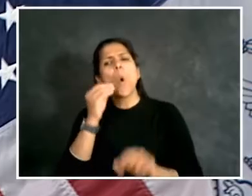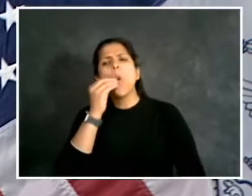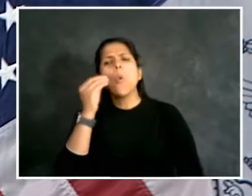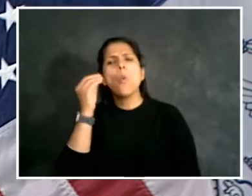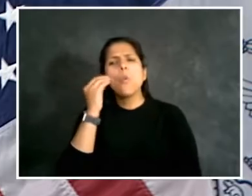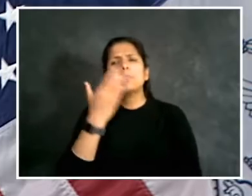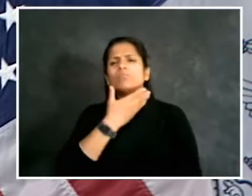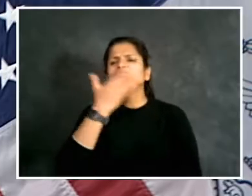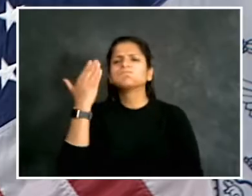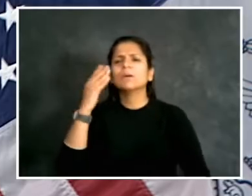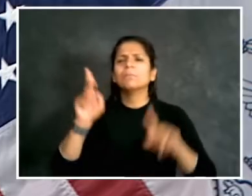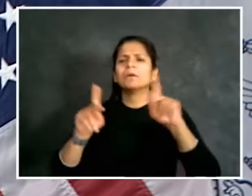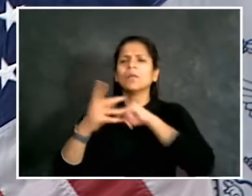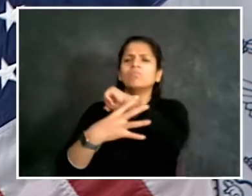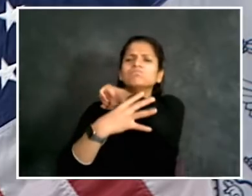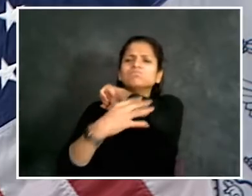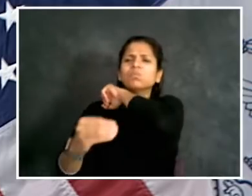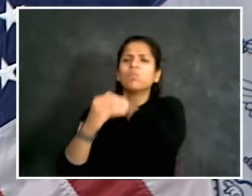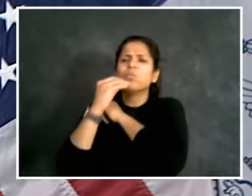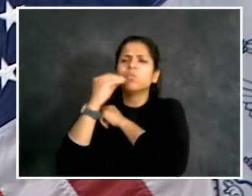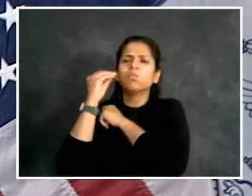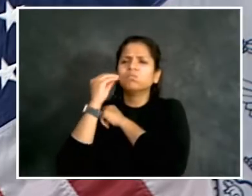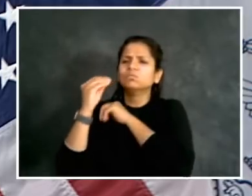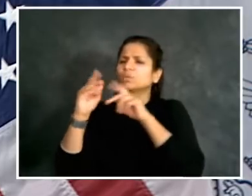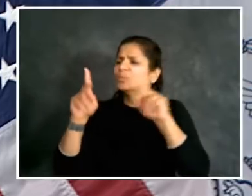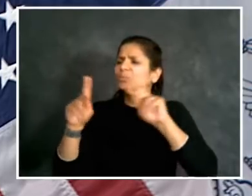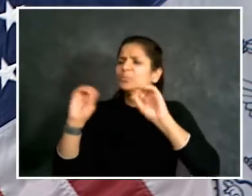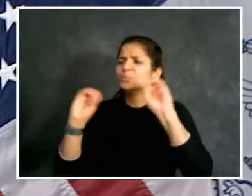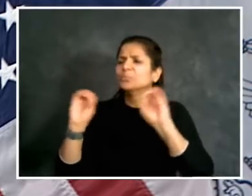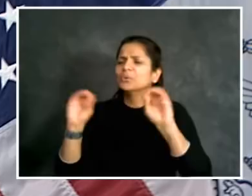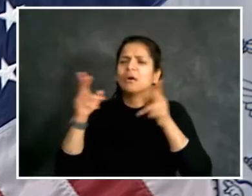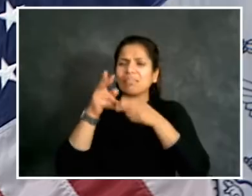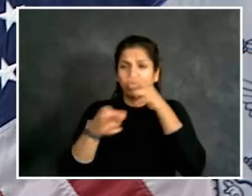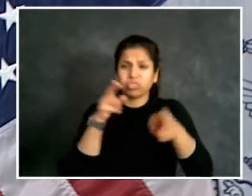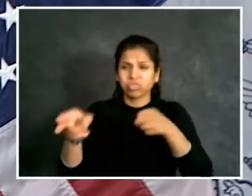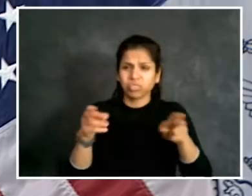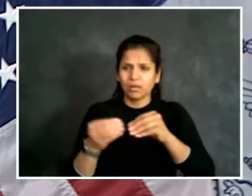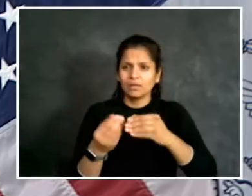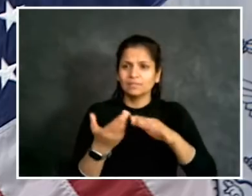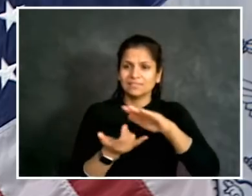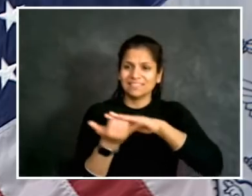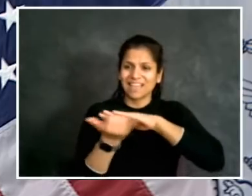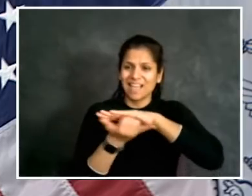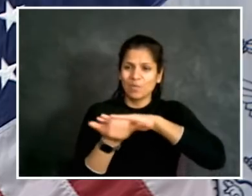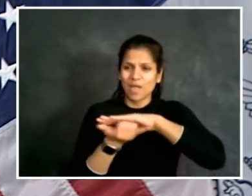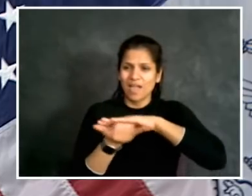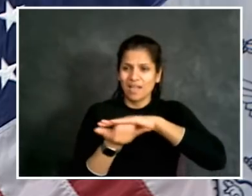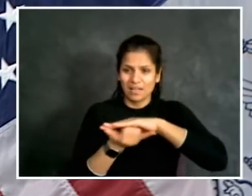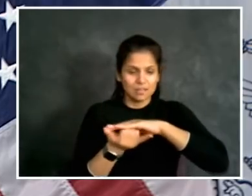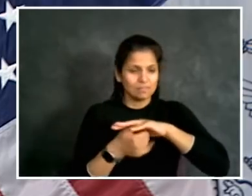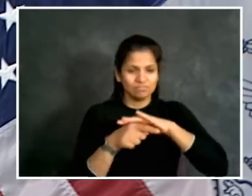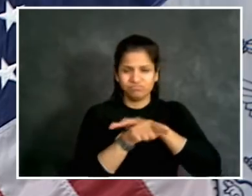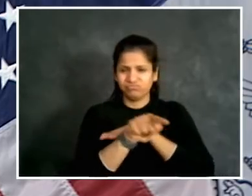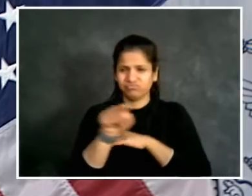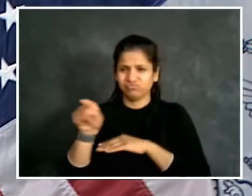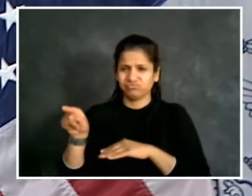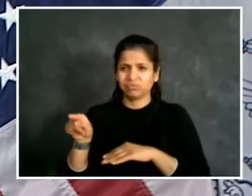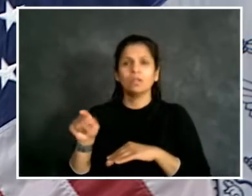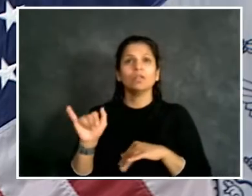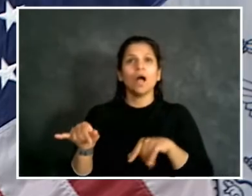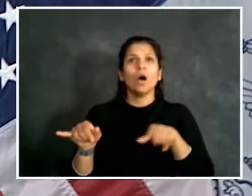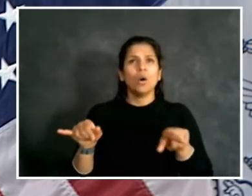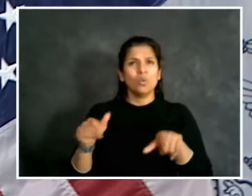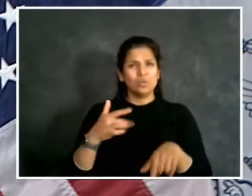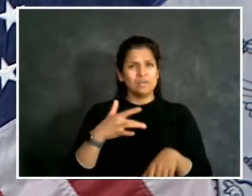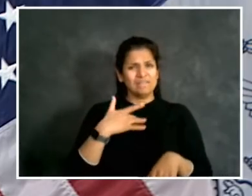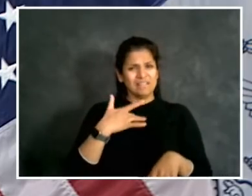hours is really the way to get the homeless off the subways, since it seems that they're just going to get back on again anyway. I